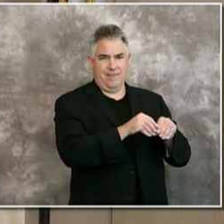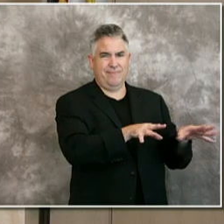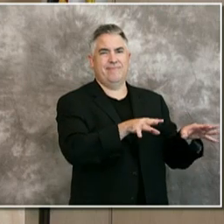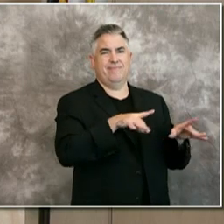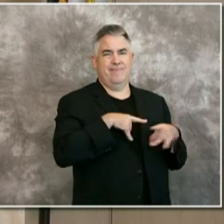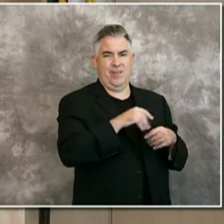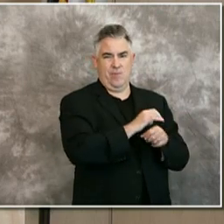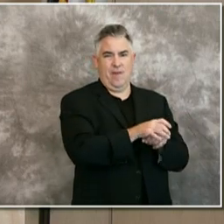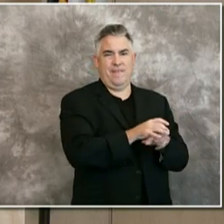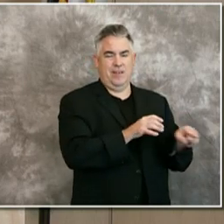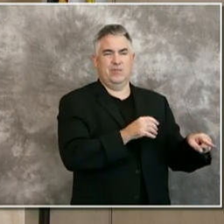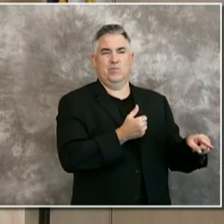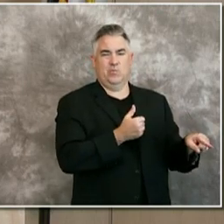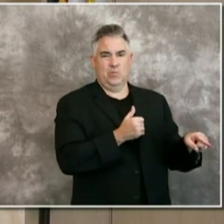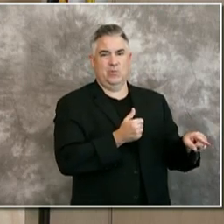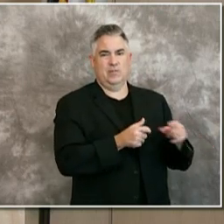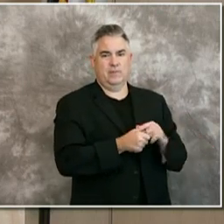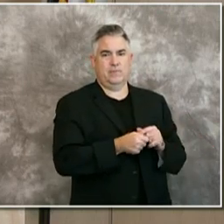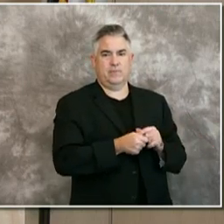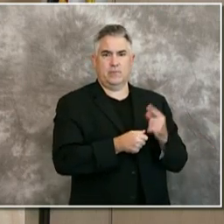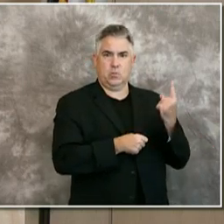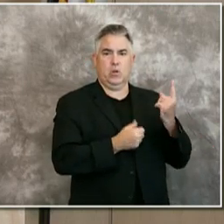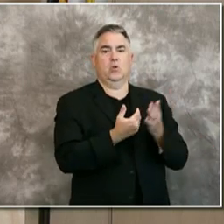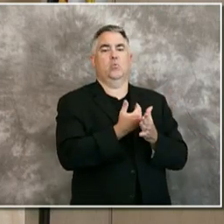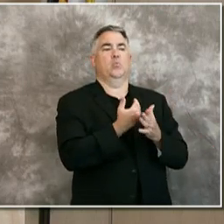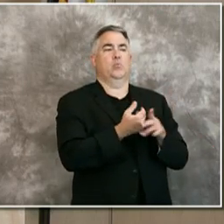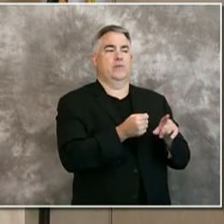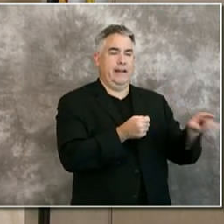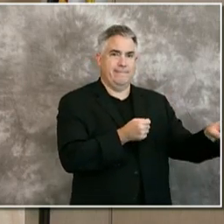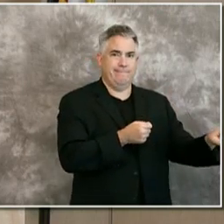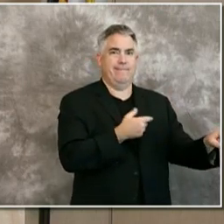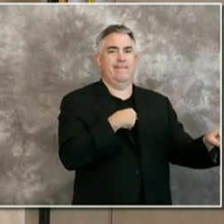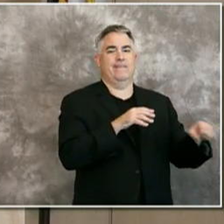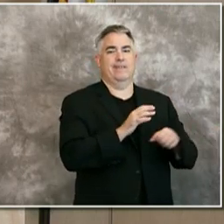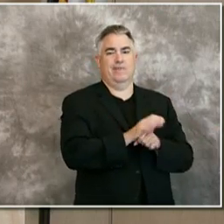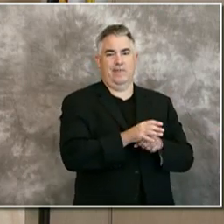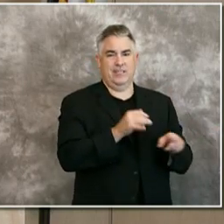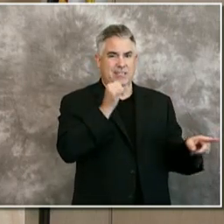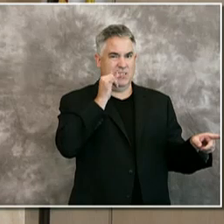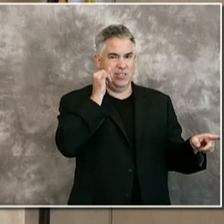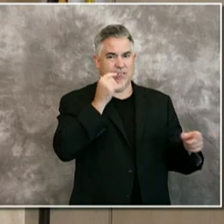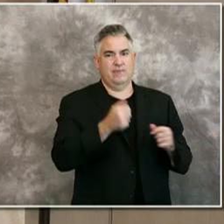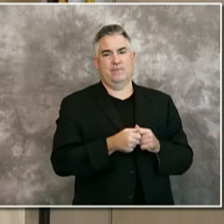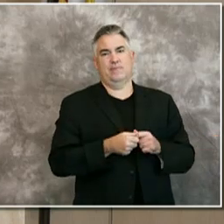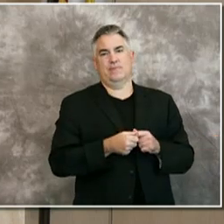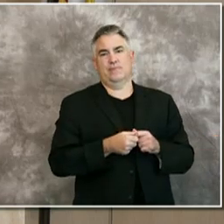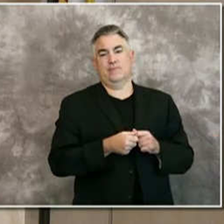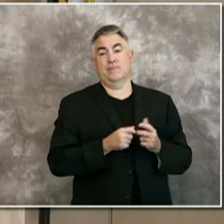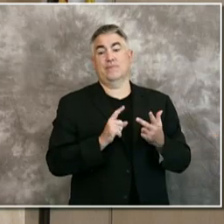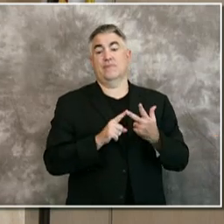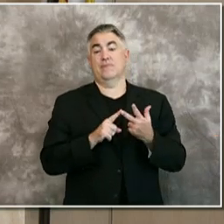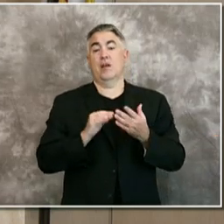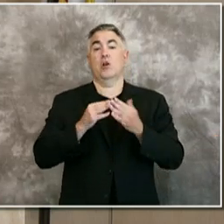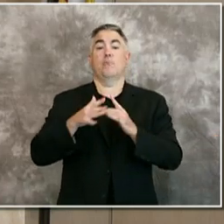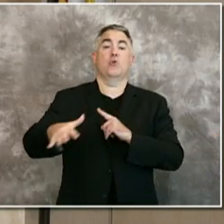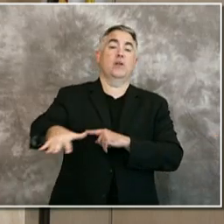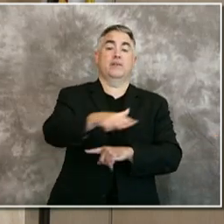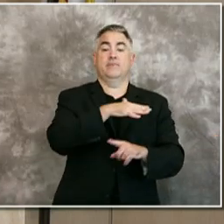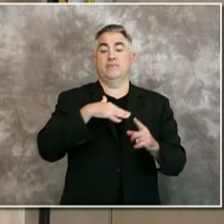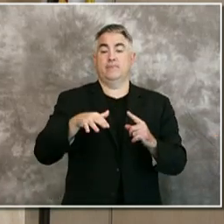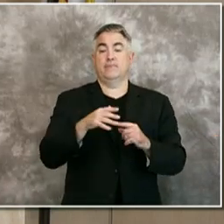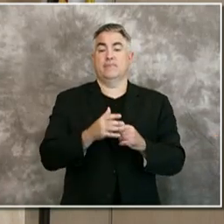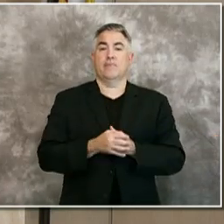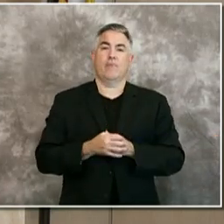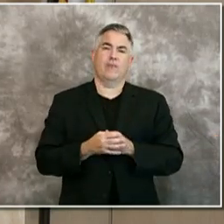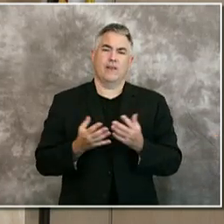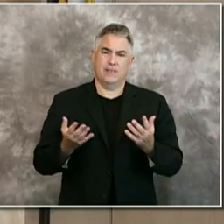category. We had one new outbreak reported since yesterday. And lastly, in community setting locations, we have